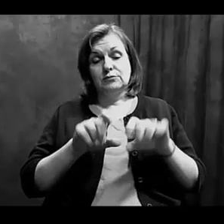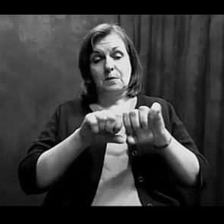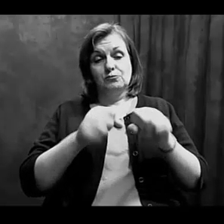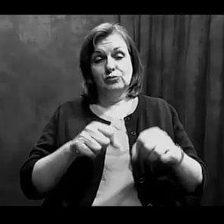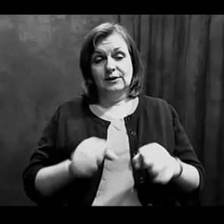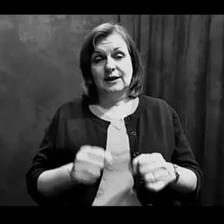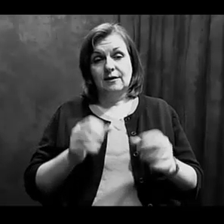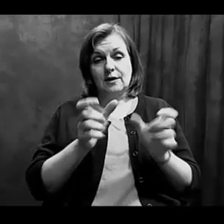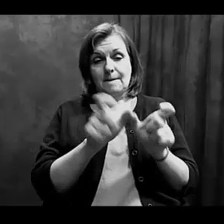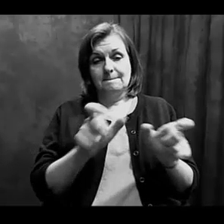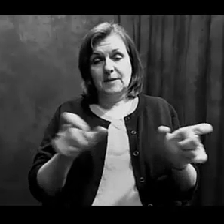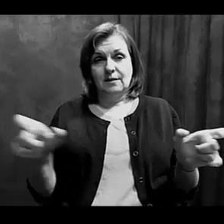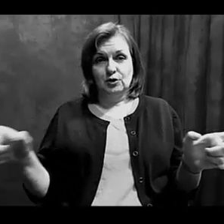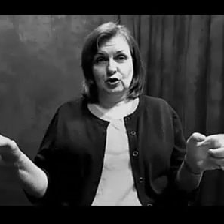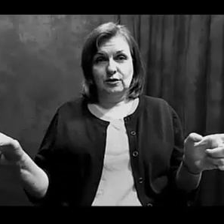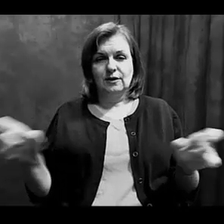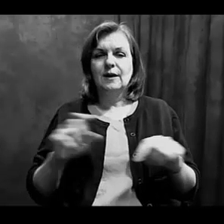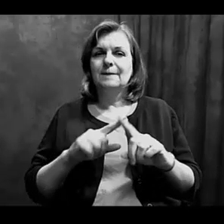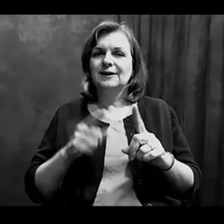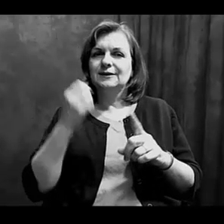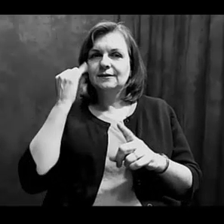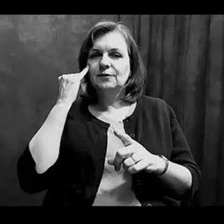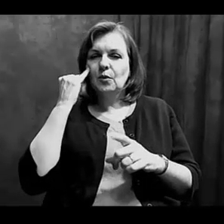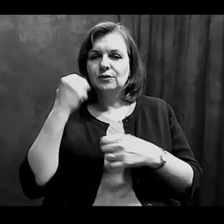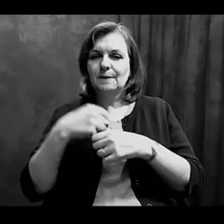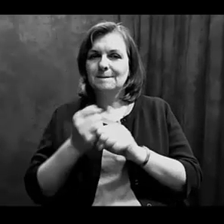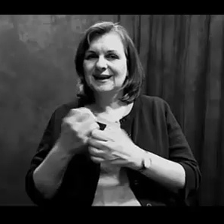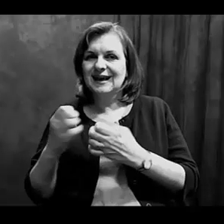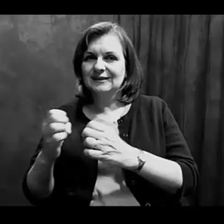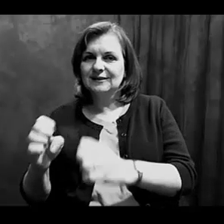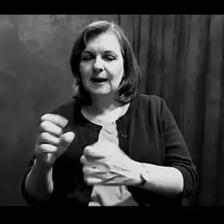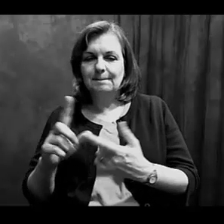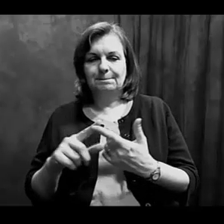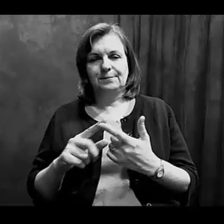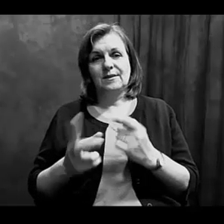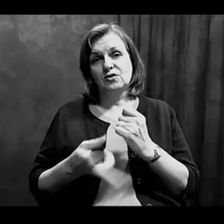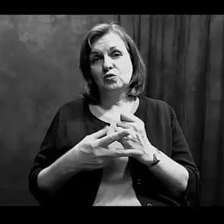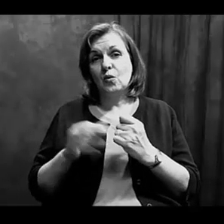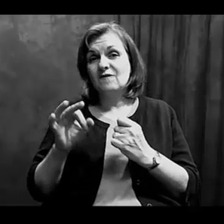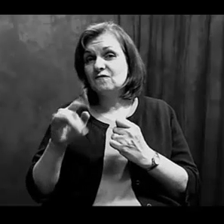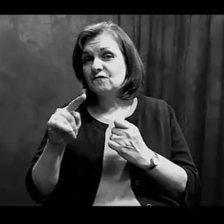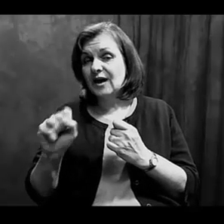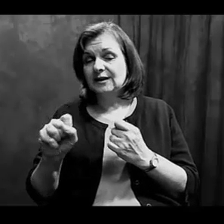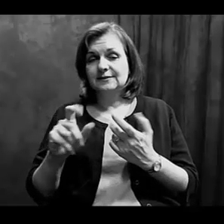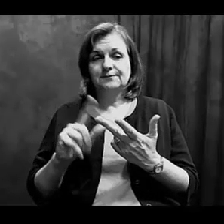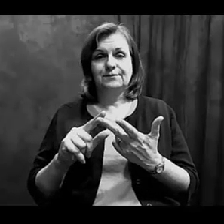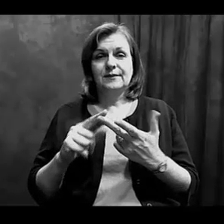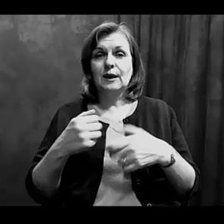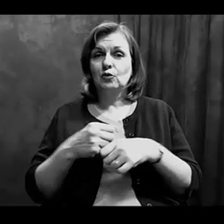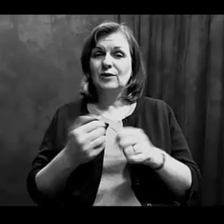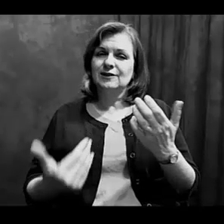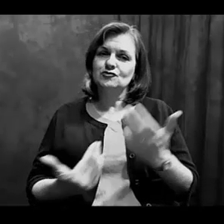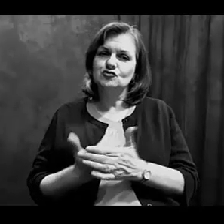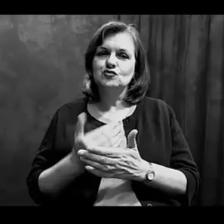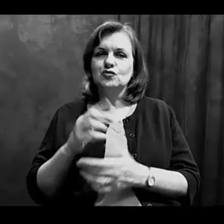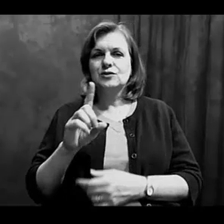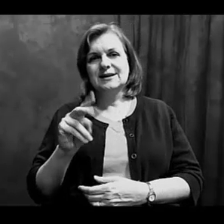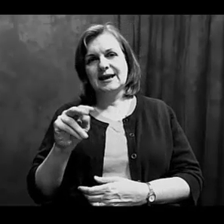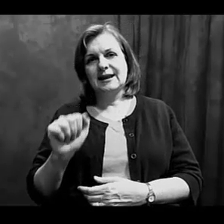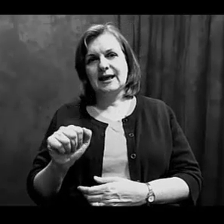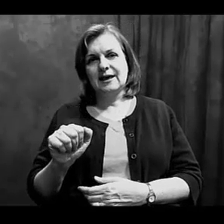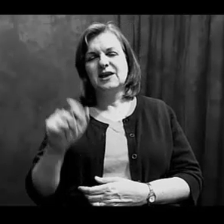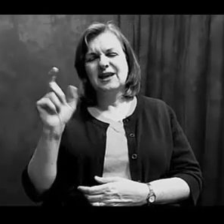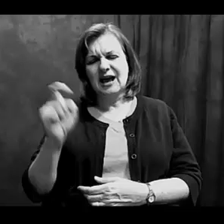your ability to break down polymers. But in order to make enzymes, store fats, create